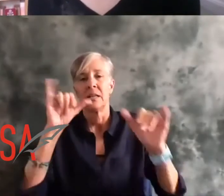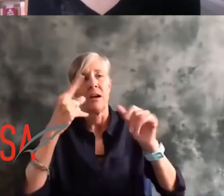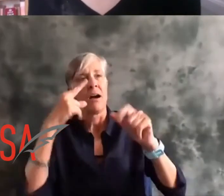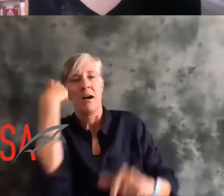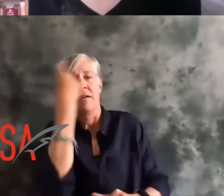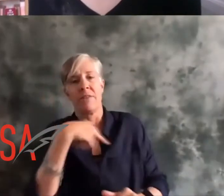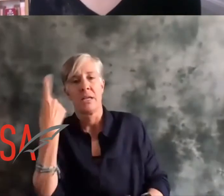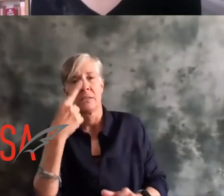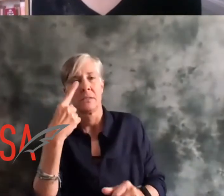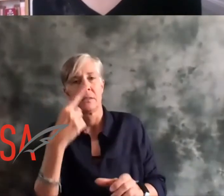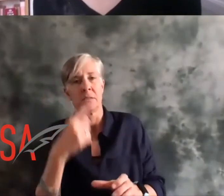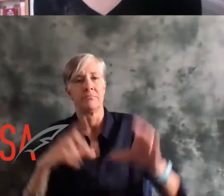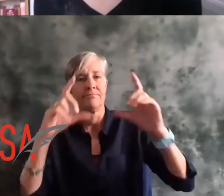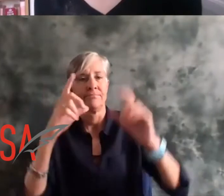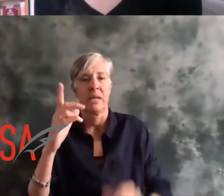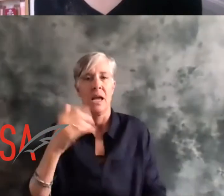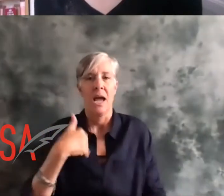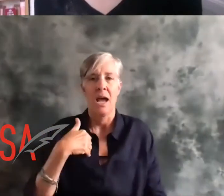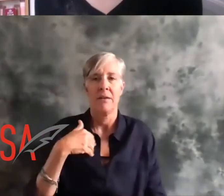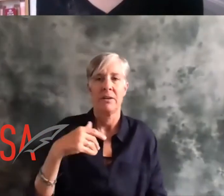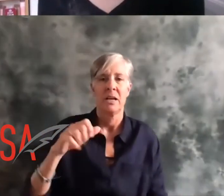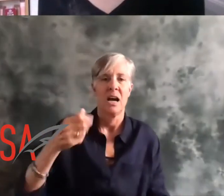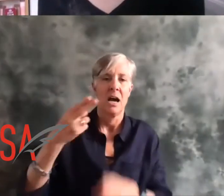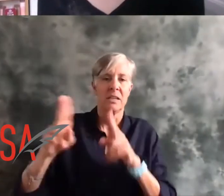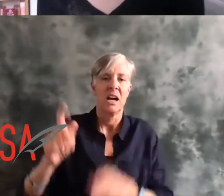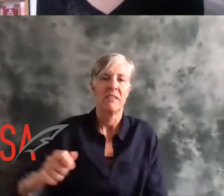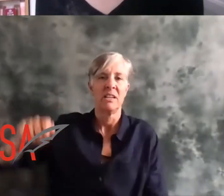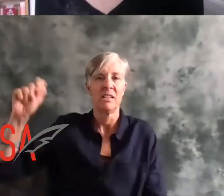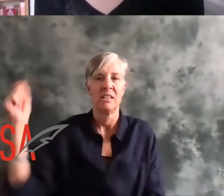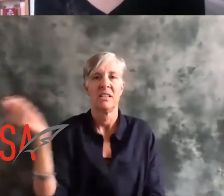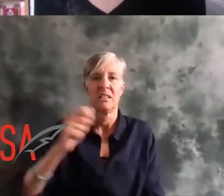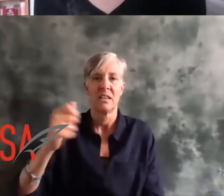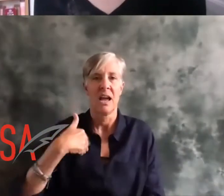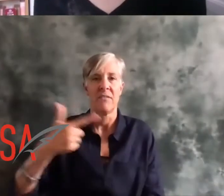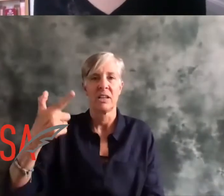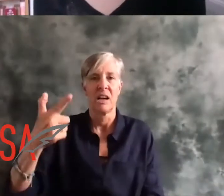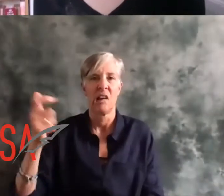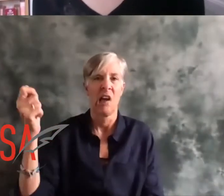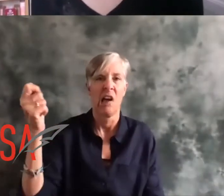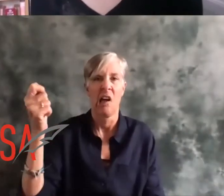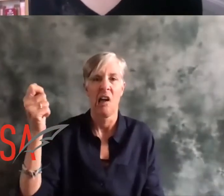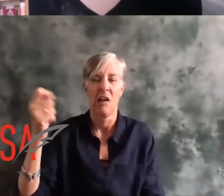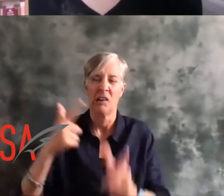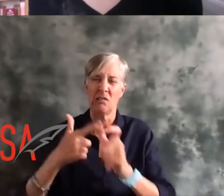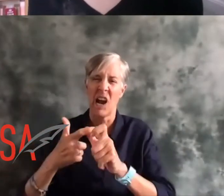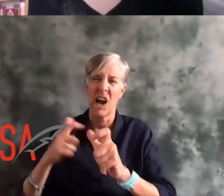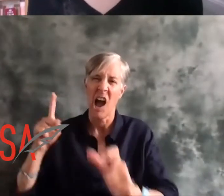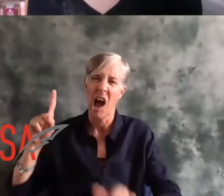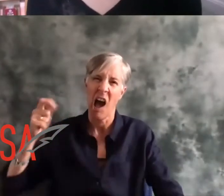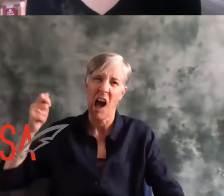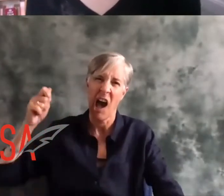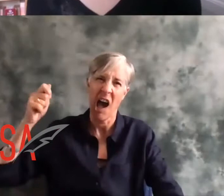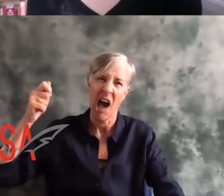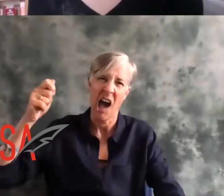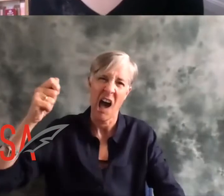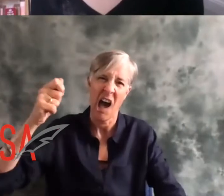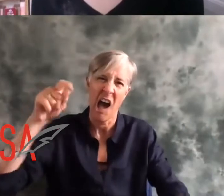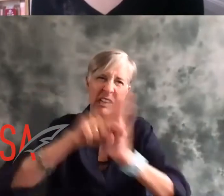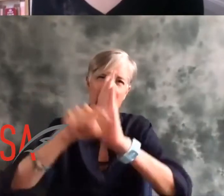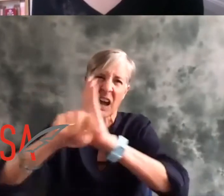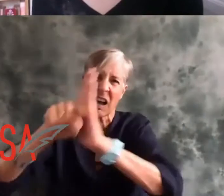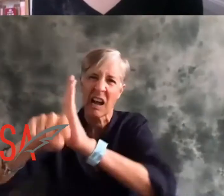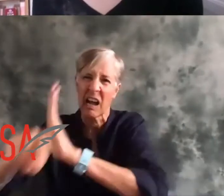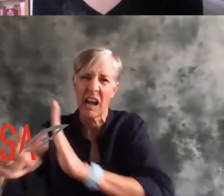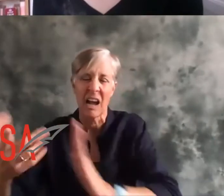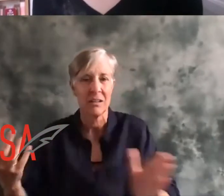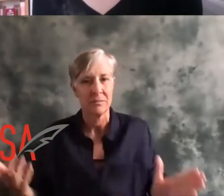have a machete in their hand or a gun, and they just have a menacing face, and they're just running towards, just obviously kill is